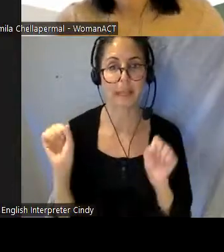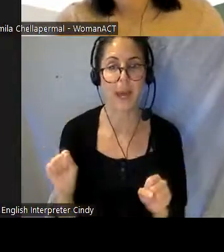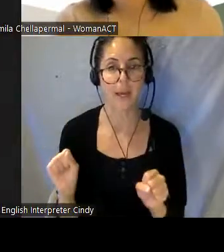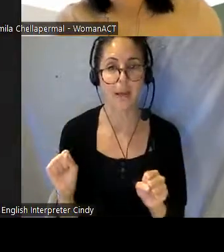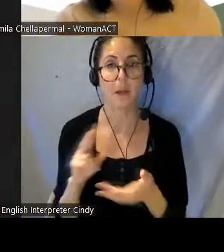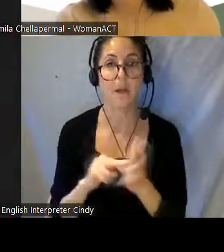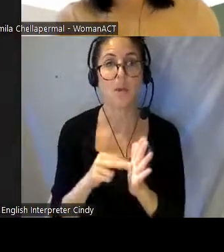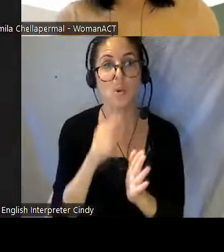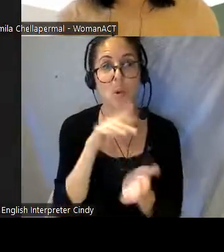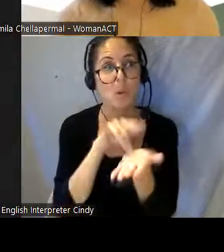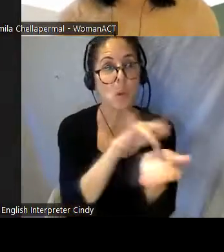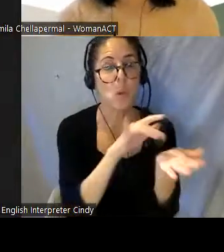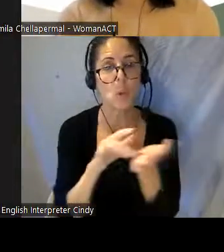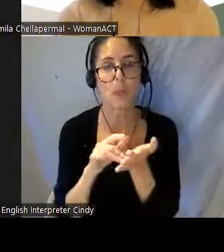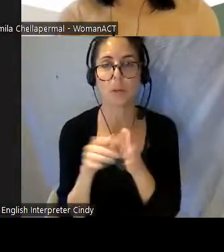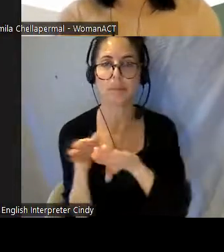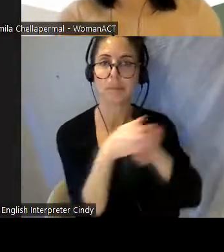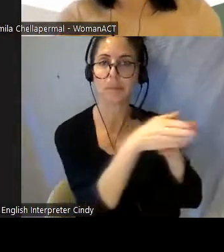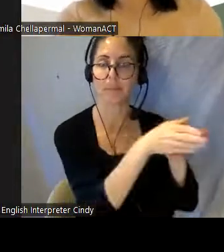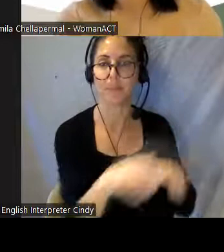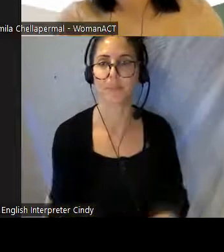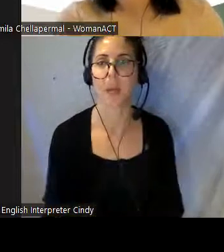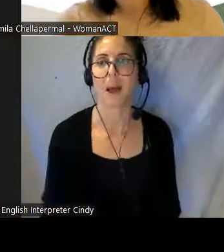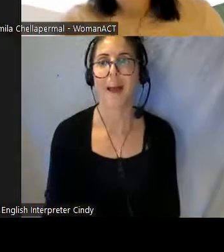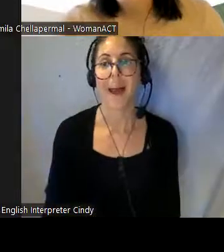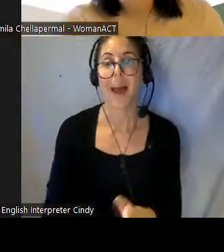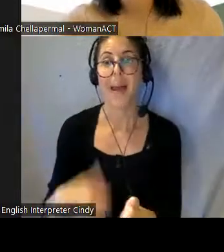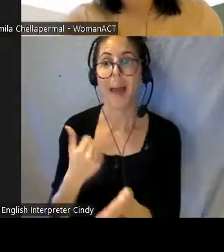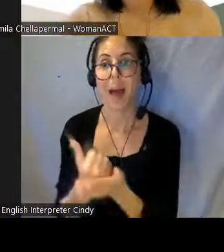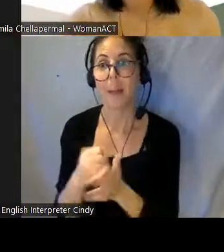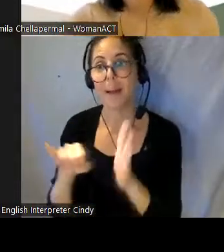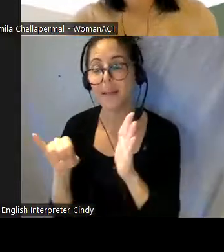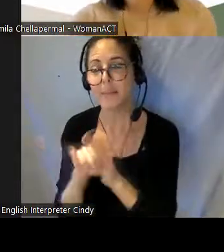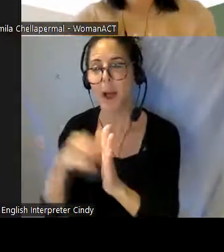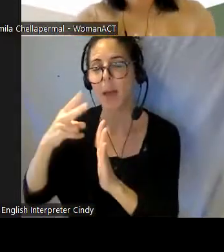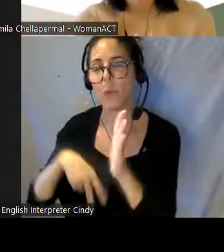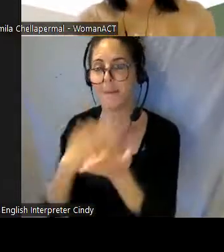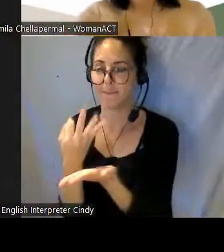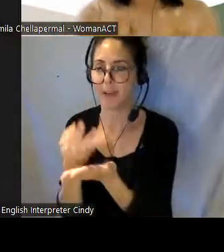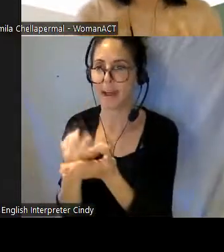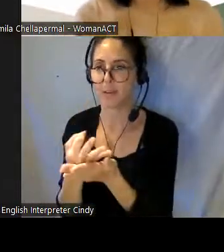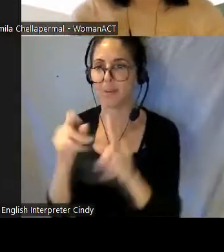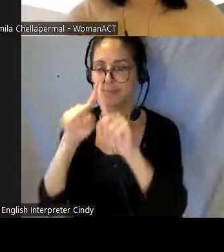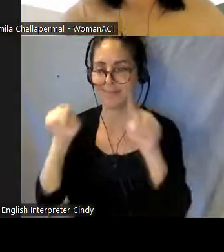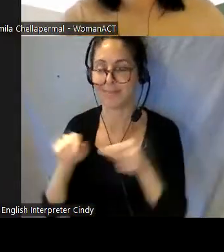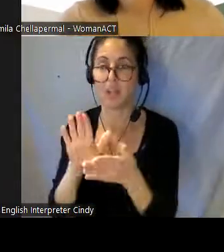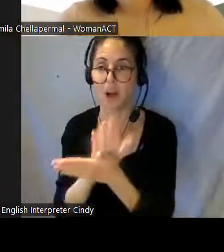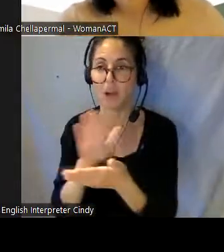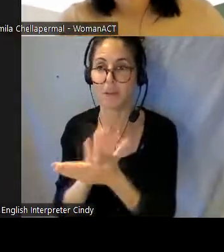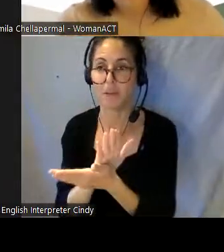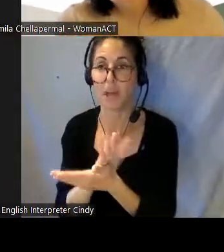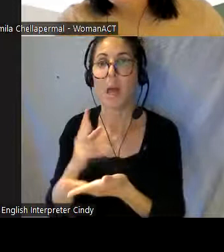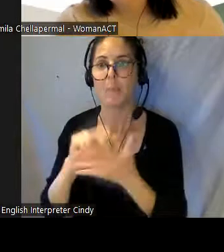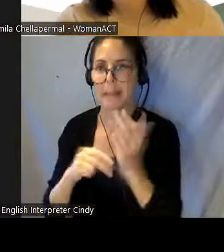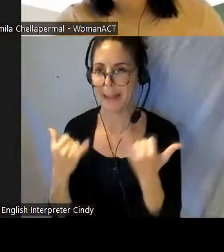without the abuser listening in, helped her to identify and read financial documents so she was able to identify what her abusers had applied